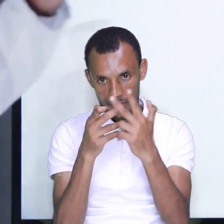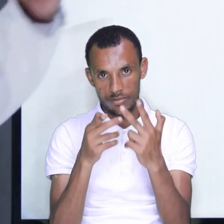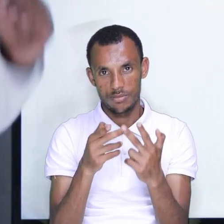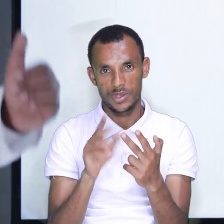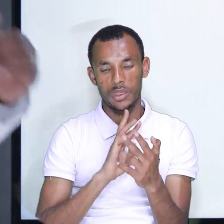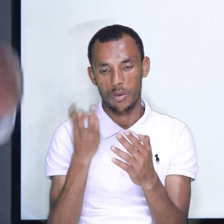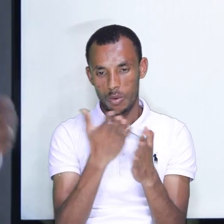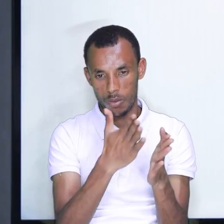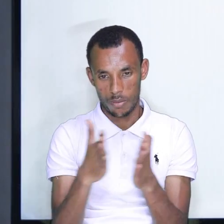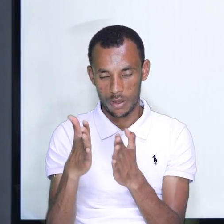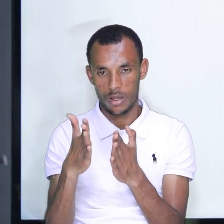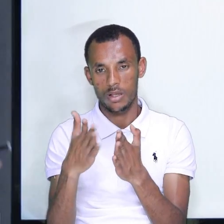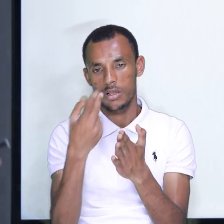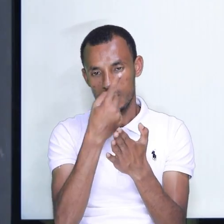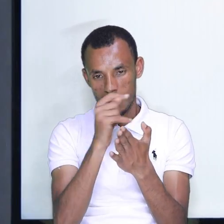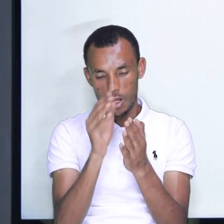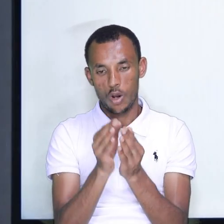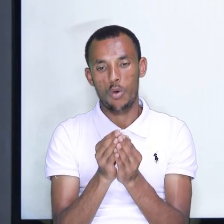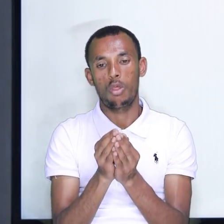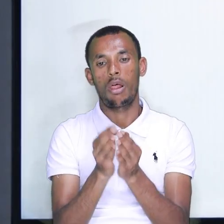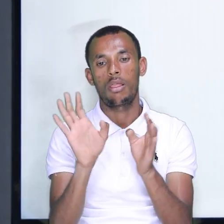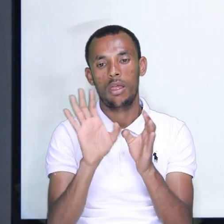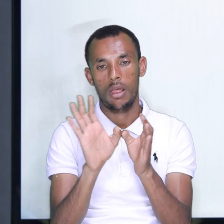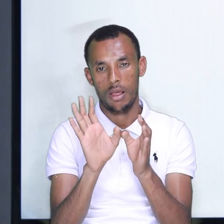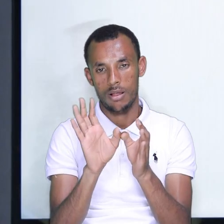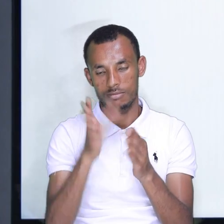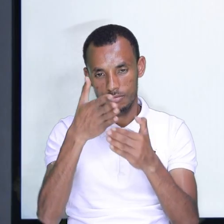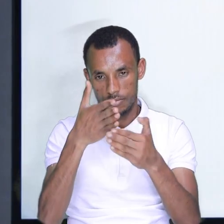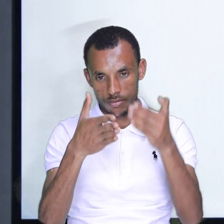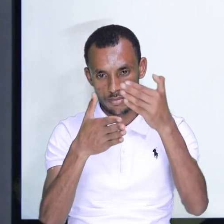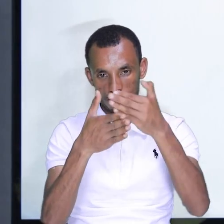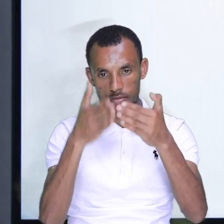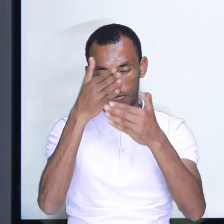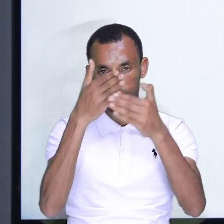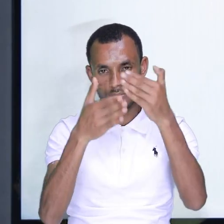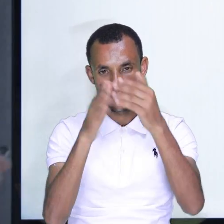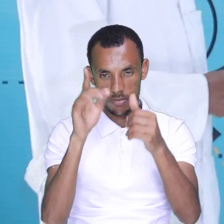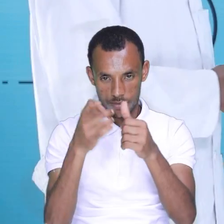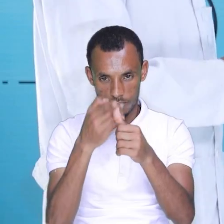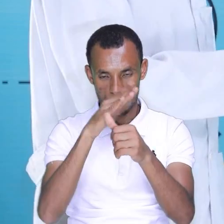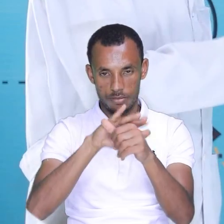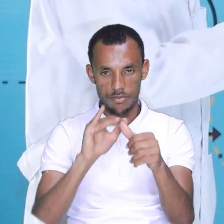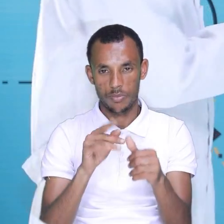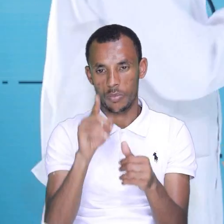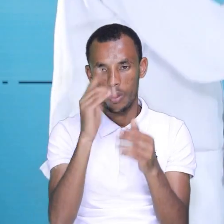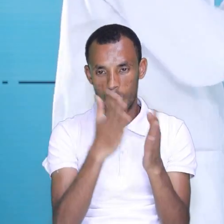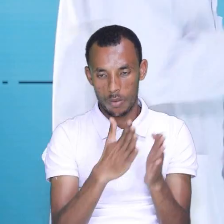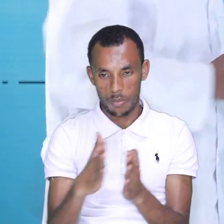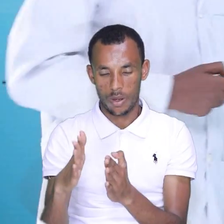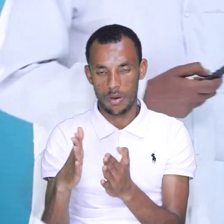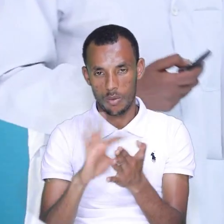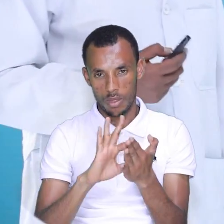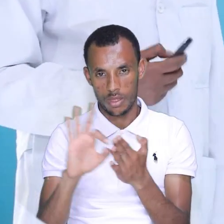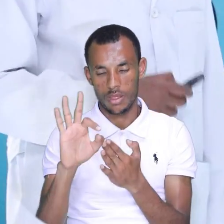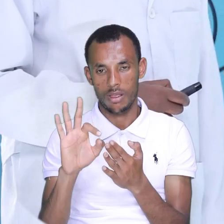we have to prepare the lottery ticket turn by turn. First, you have to prepare a lottery